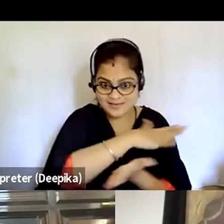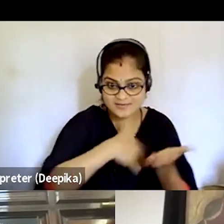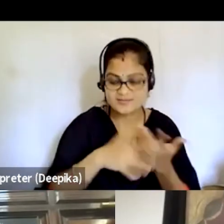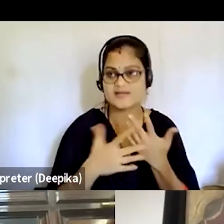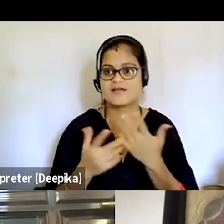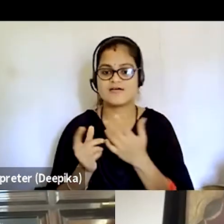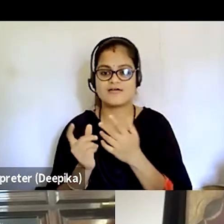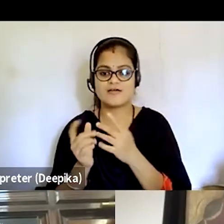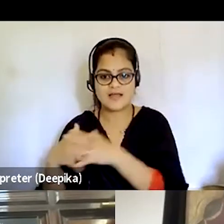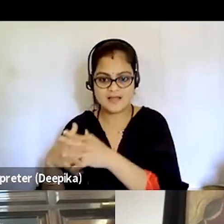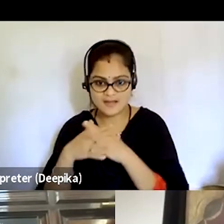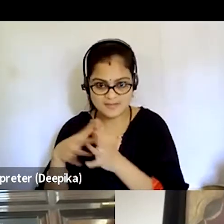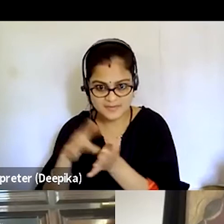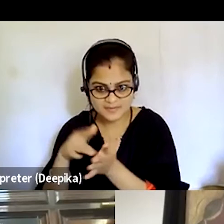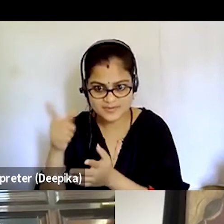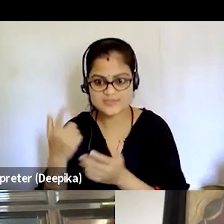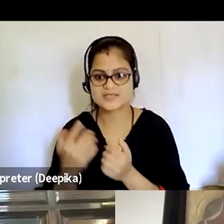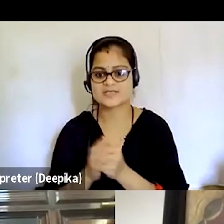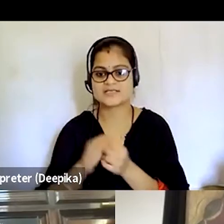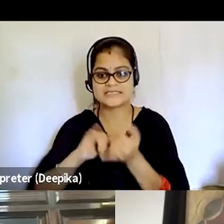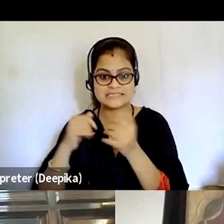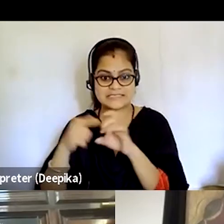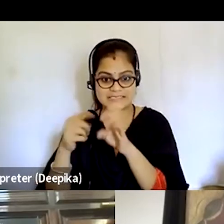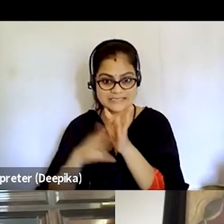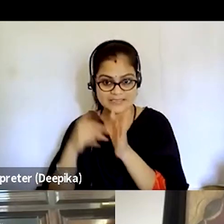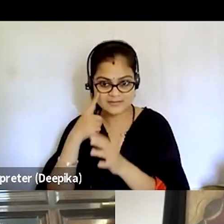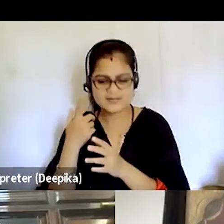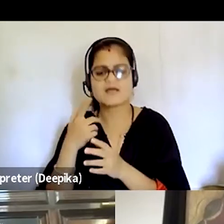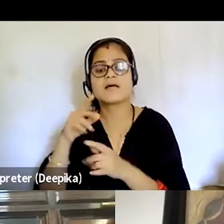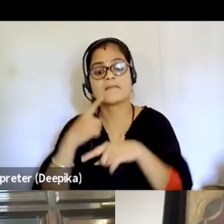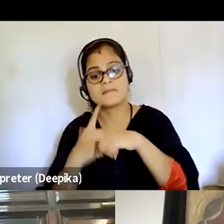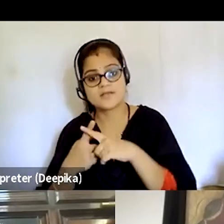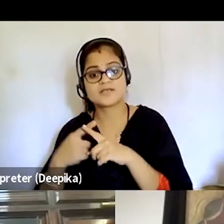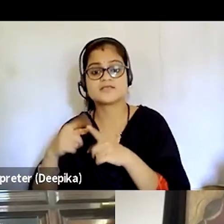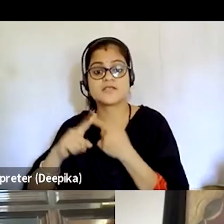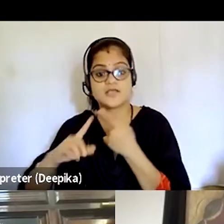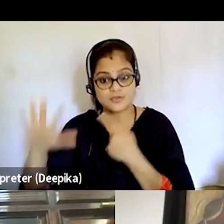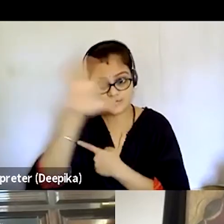America, and Senegal and Europe, of course, we've had the most